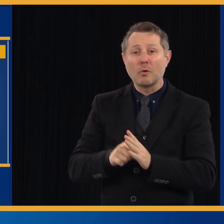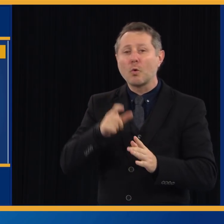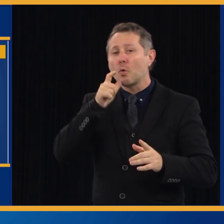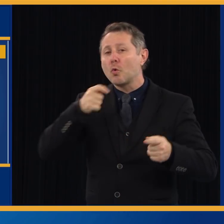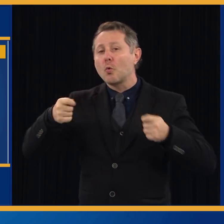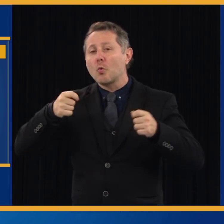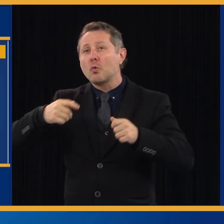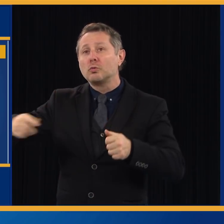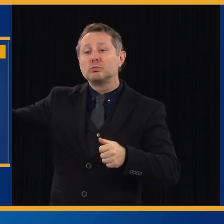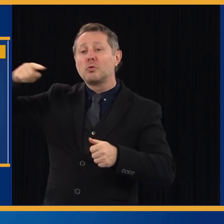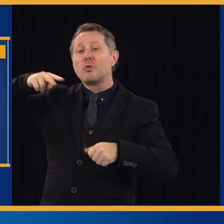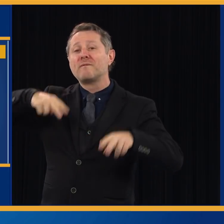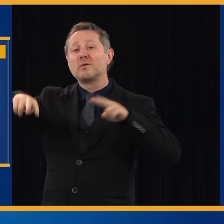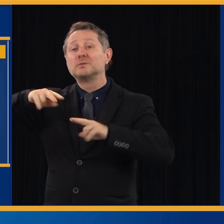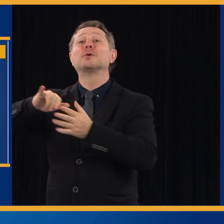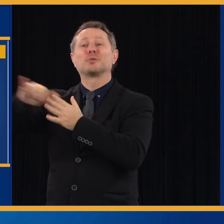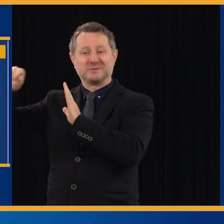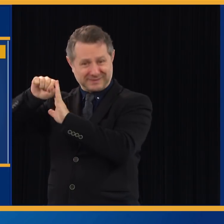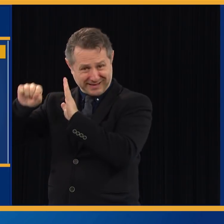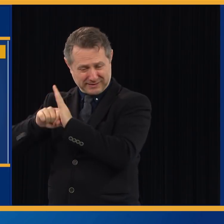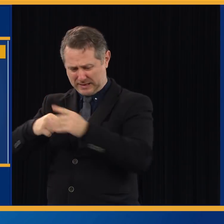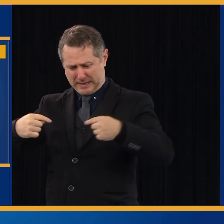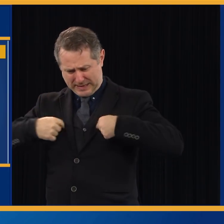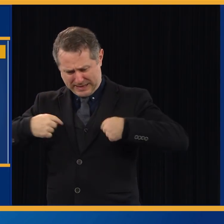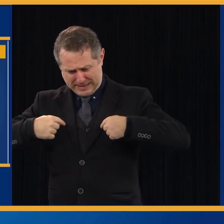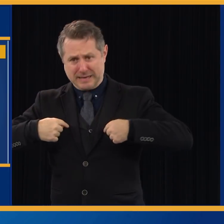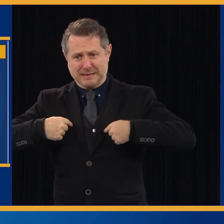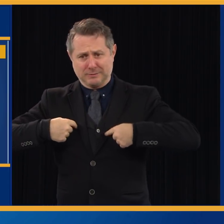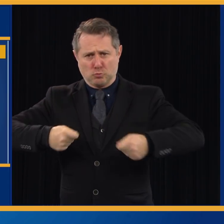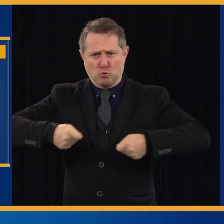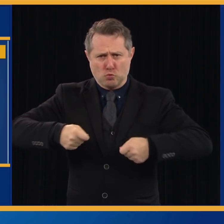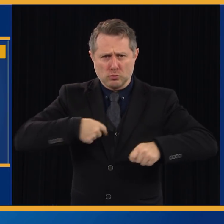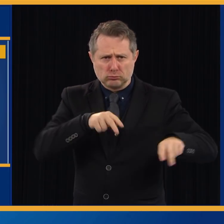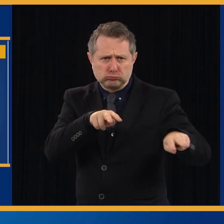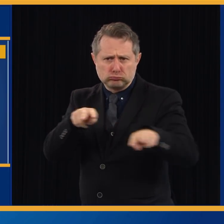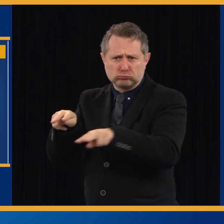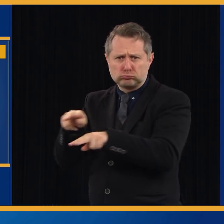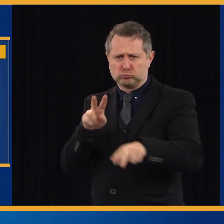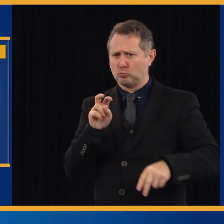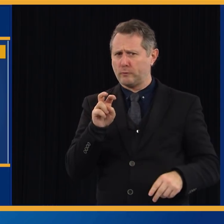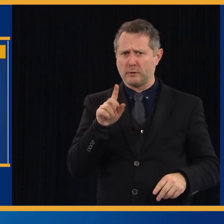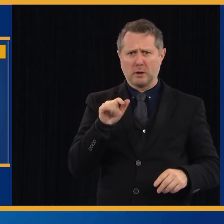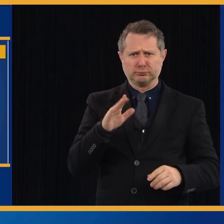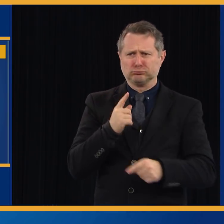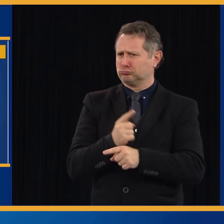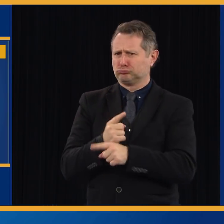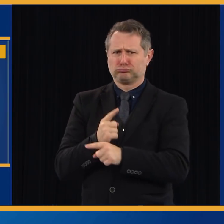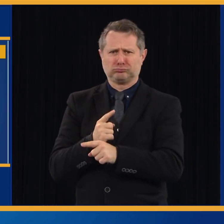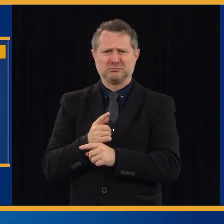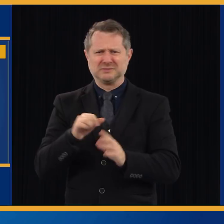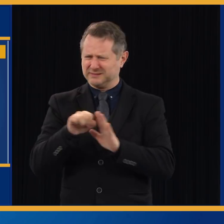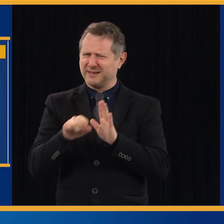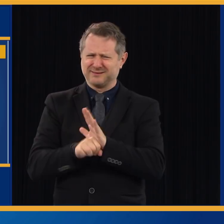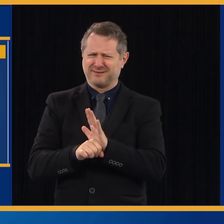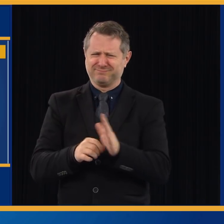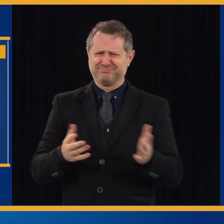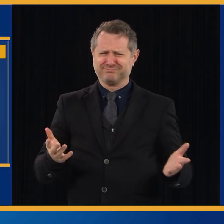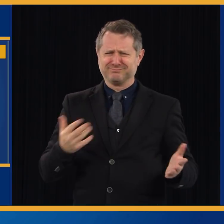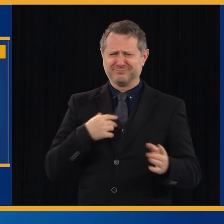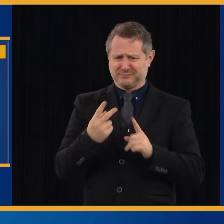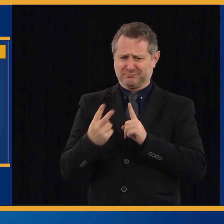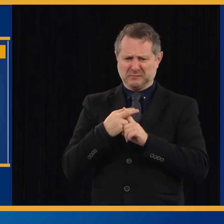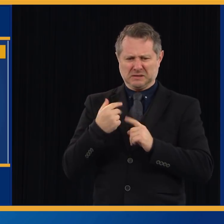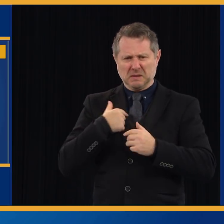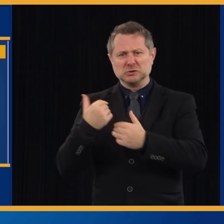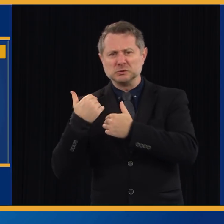I regulate the 200 labs. It's only appropriate that the state should be in charge of